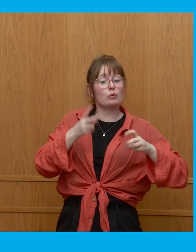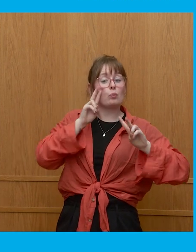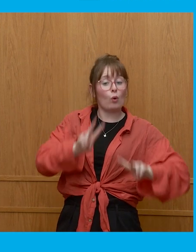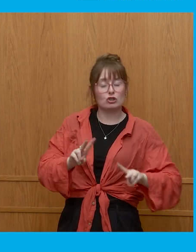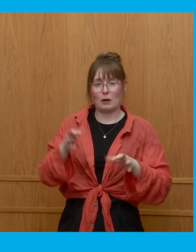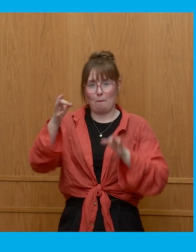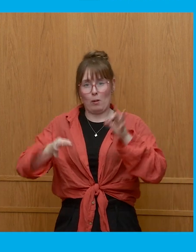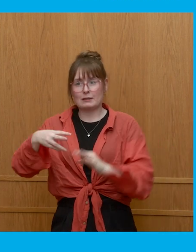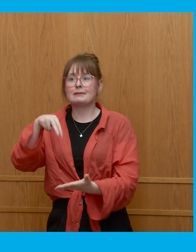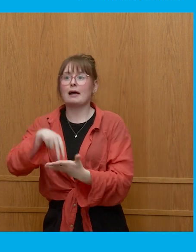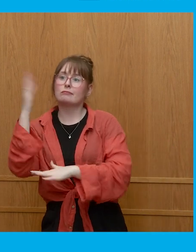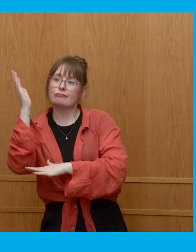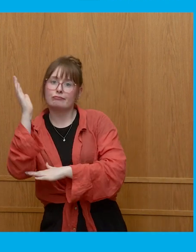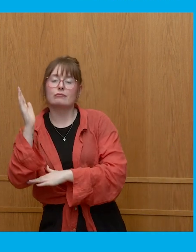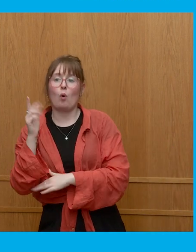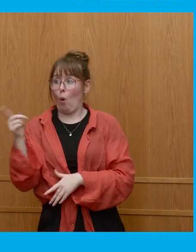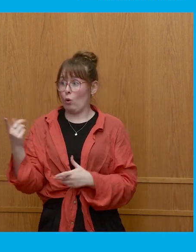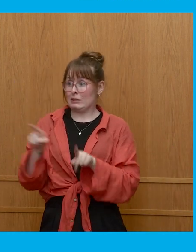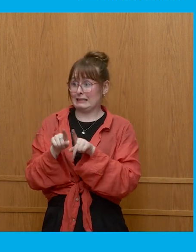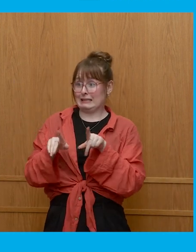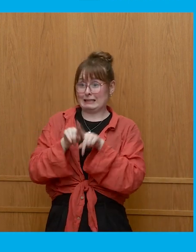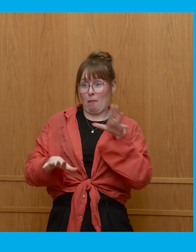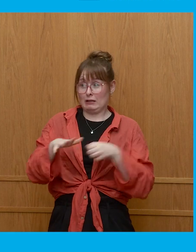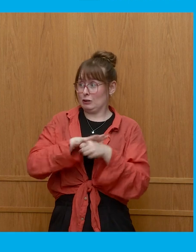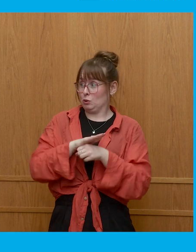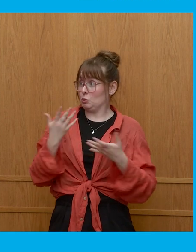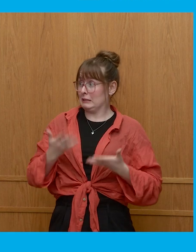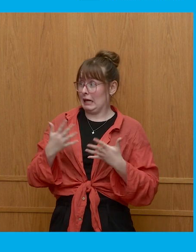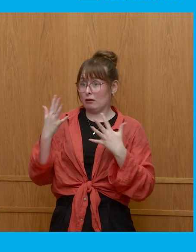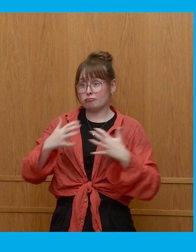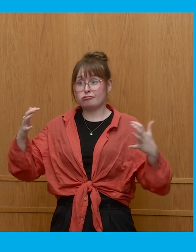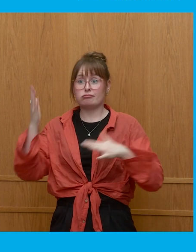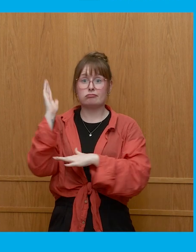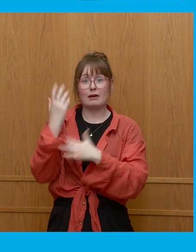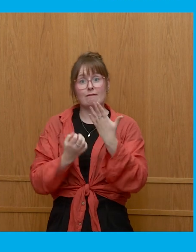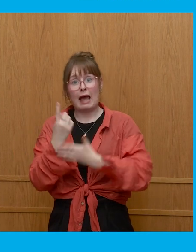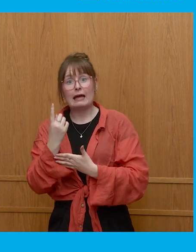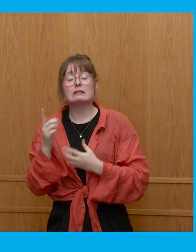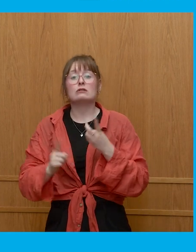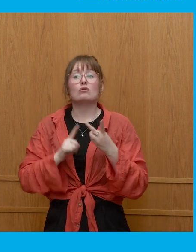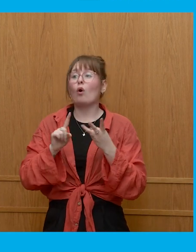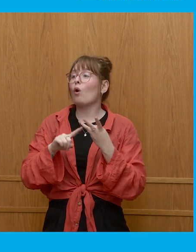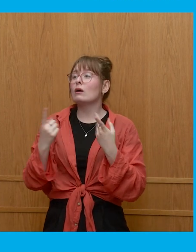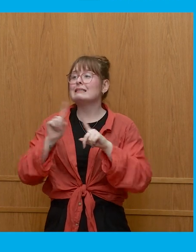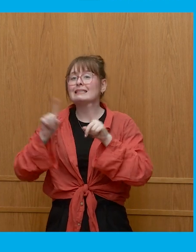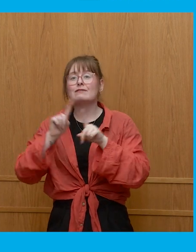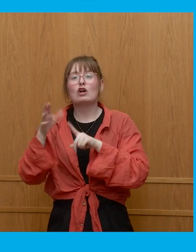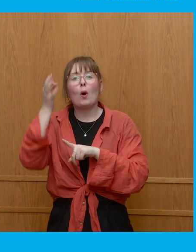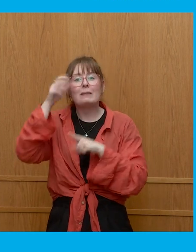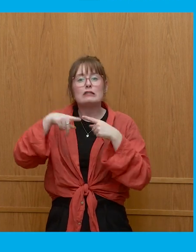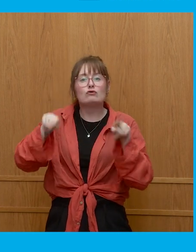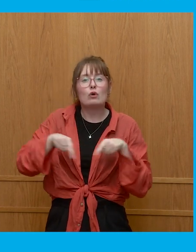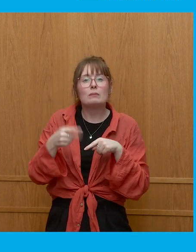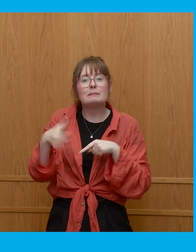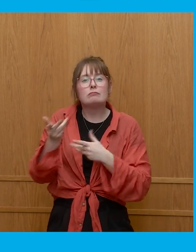or these situations, or the committee's room that Tavish was talking about, I think there